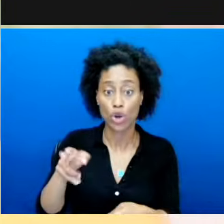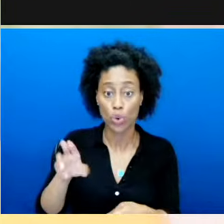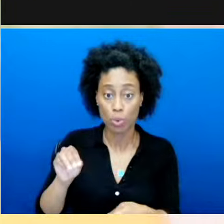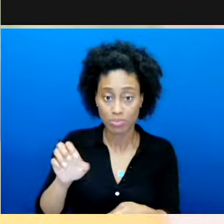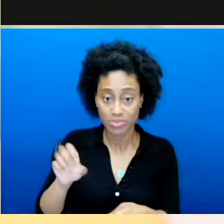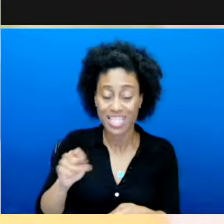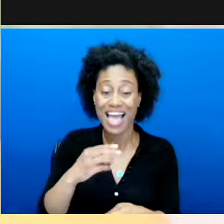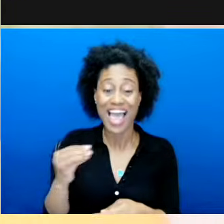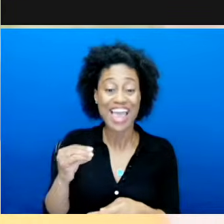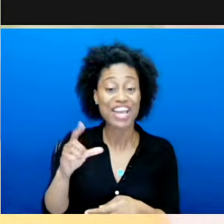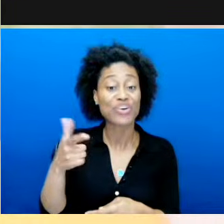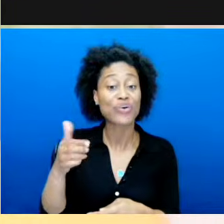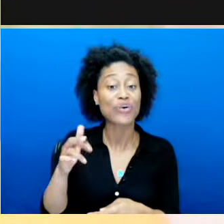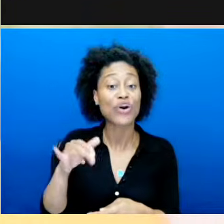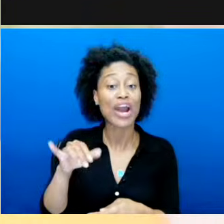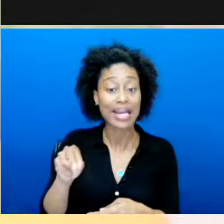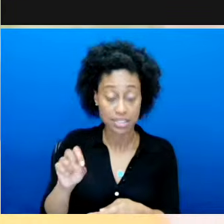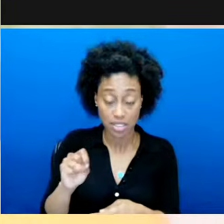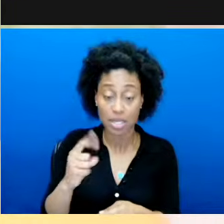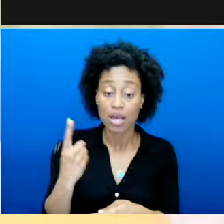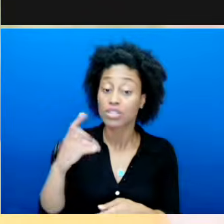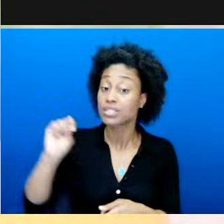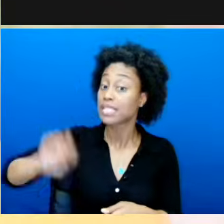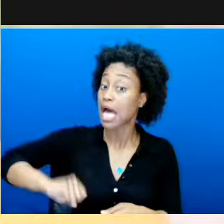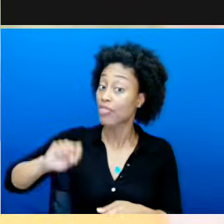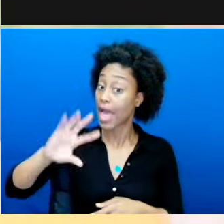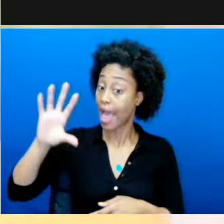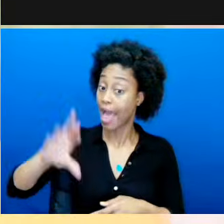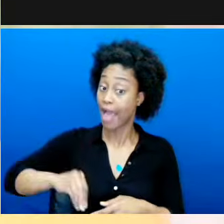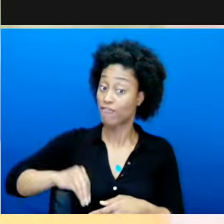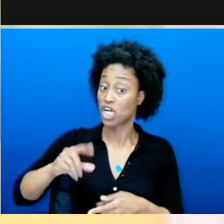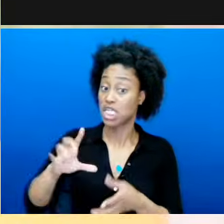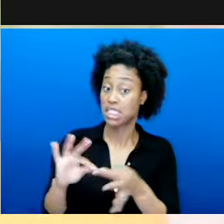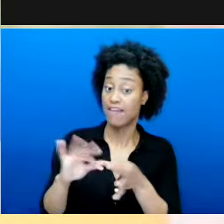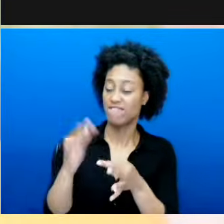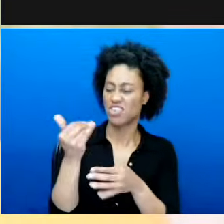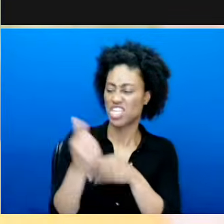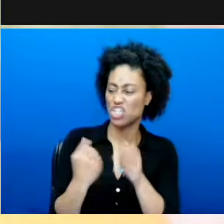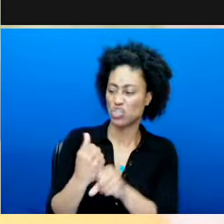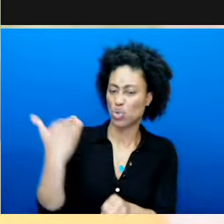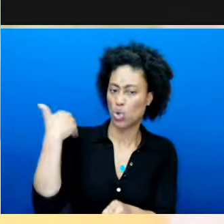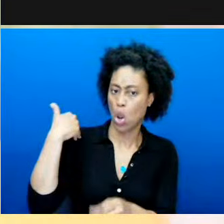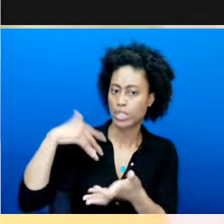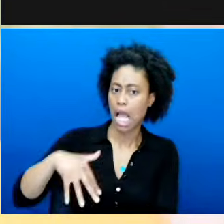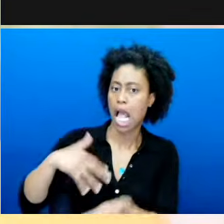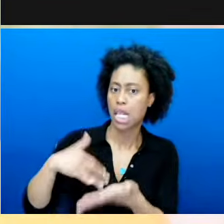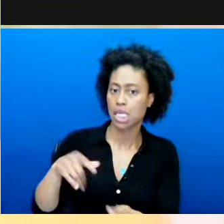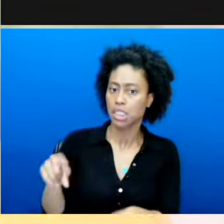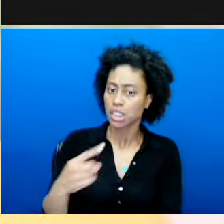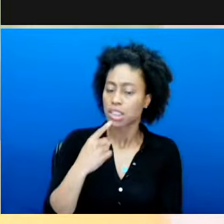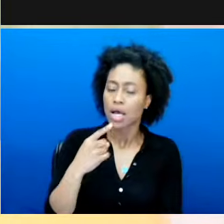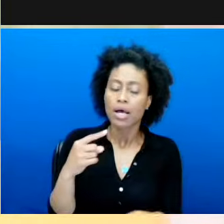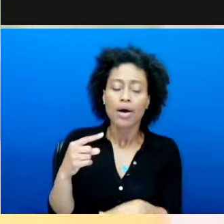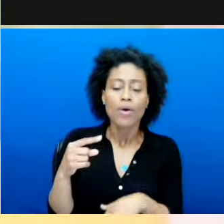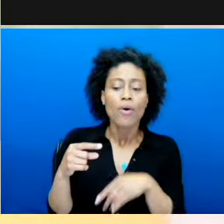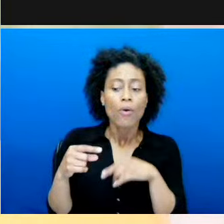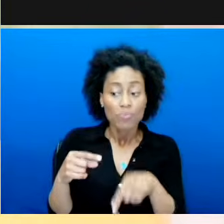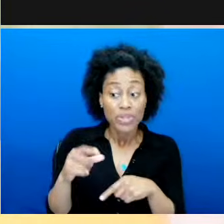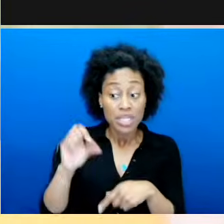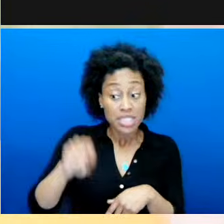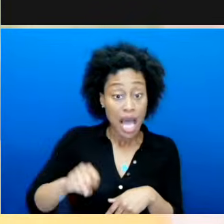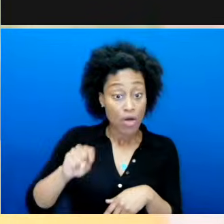study that came out of South Africa actually about 15 years ago that showed when South